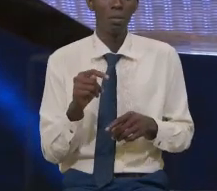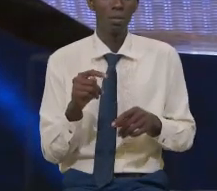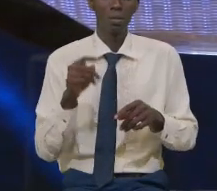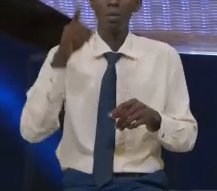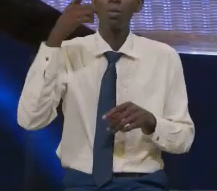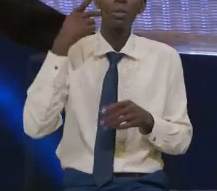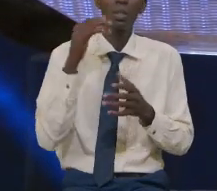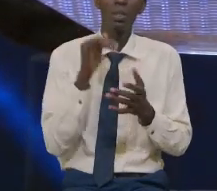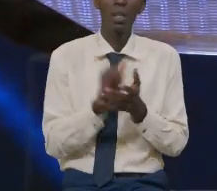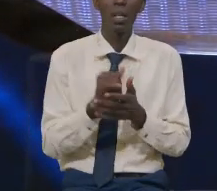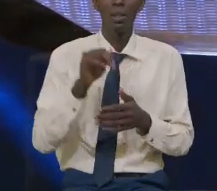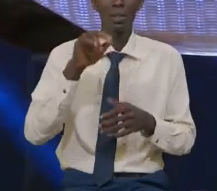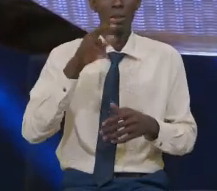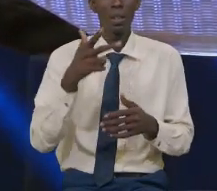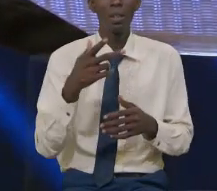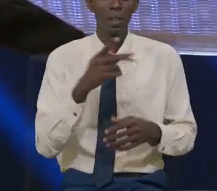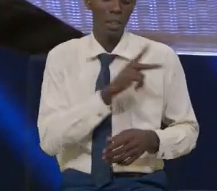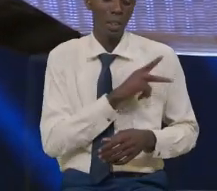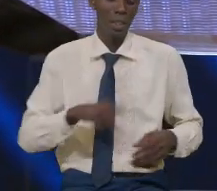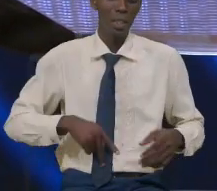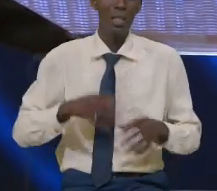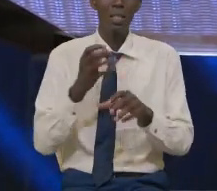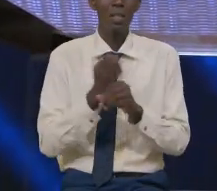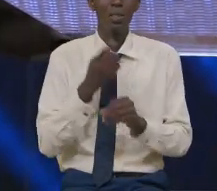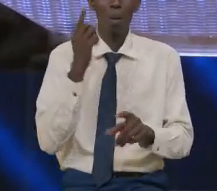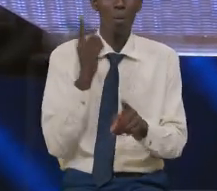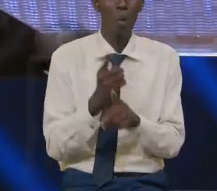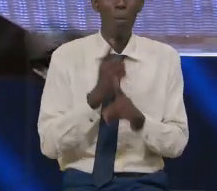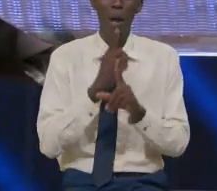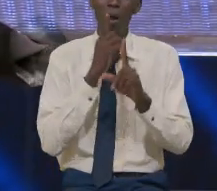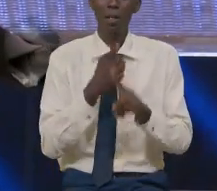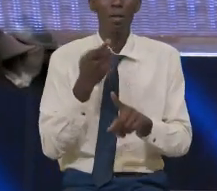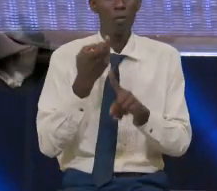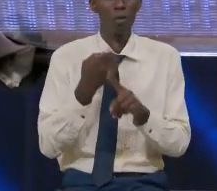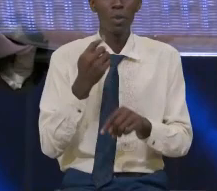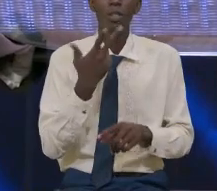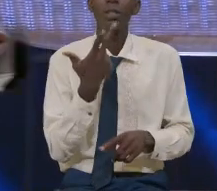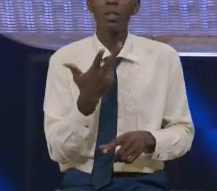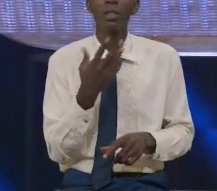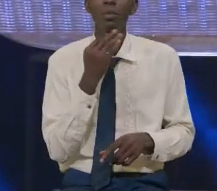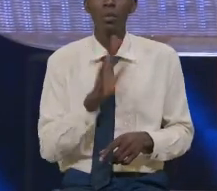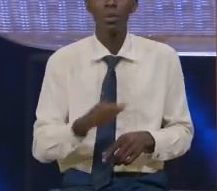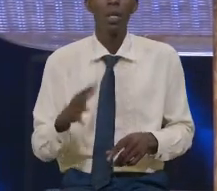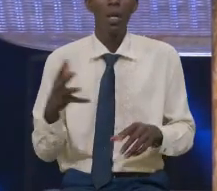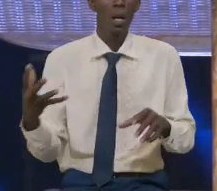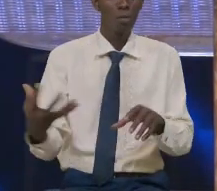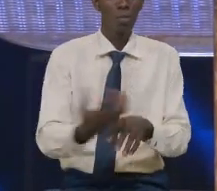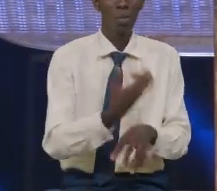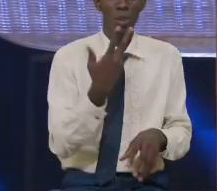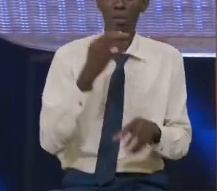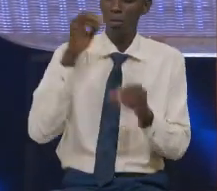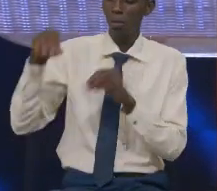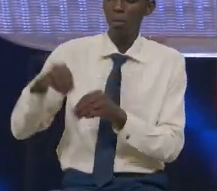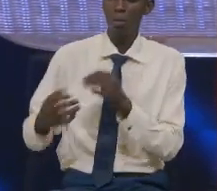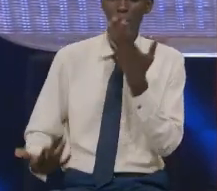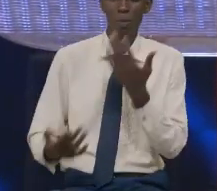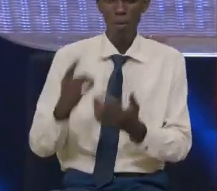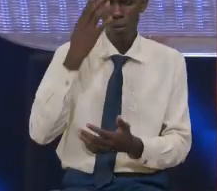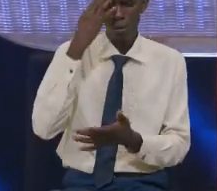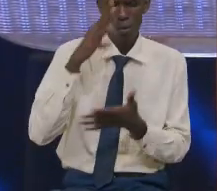answer from Shadrach, Meshach, and Abednego. And then he threw them into the fire. You know the story.